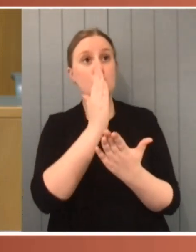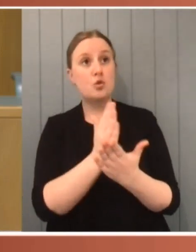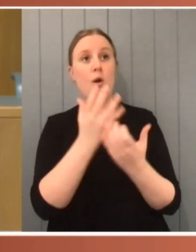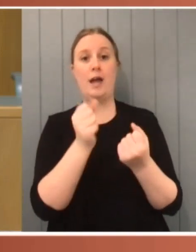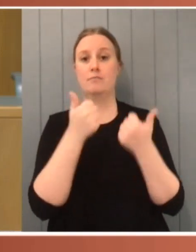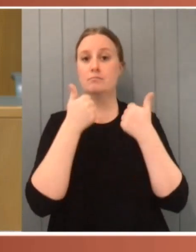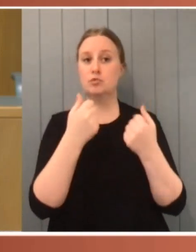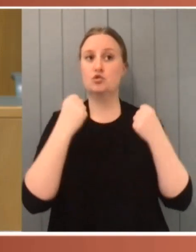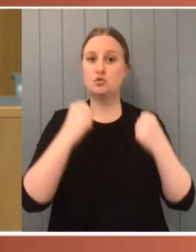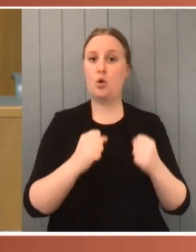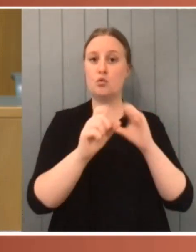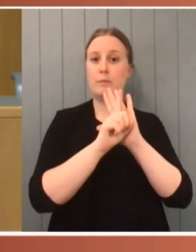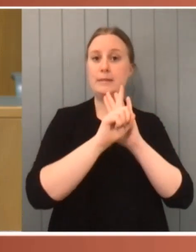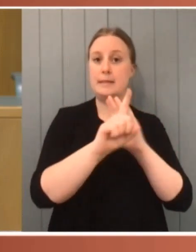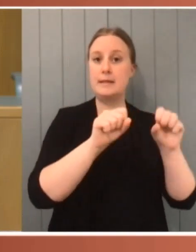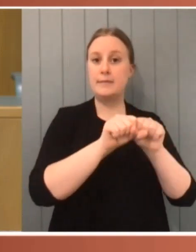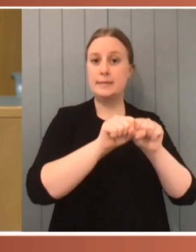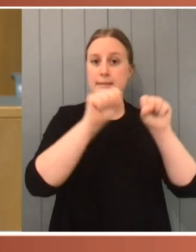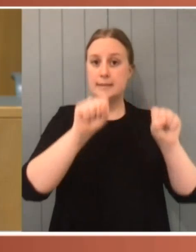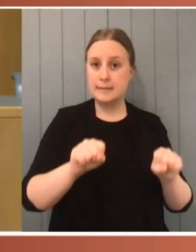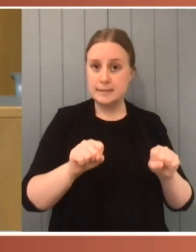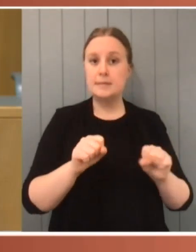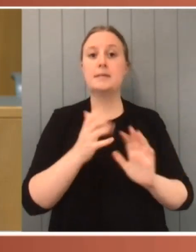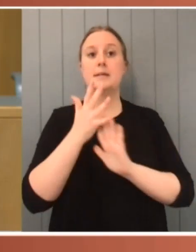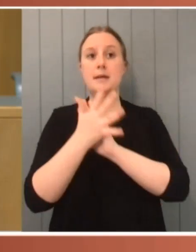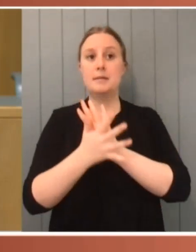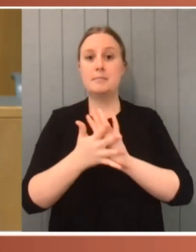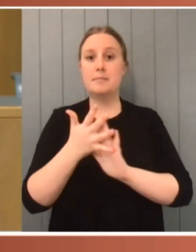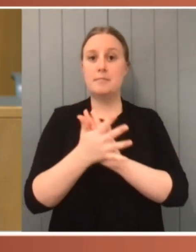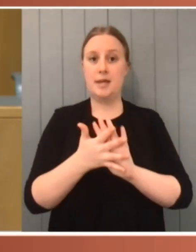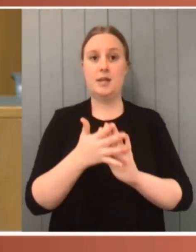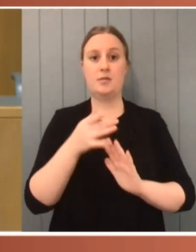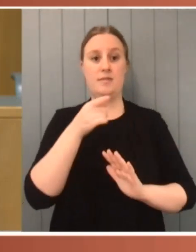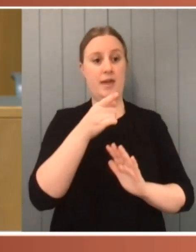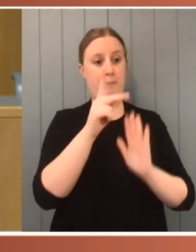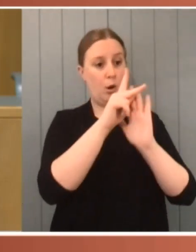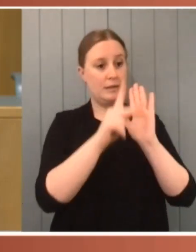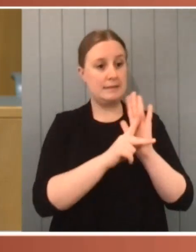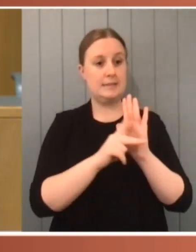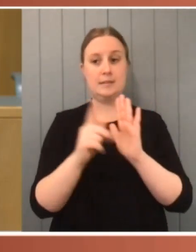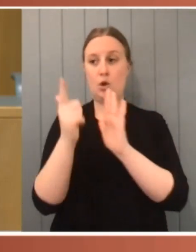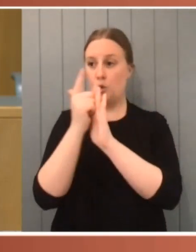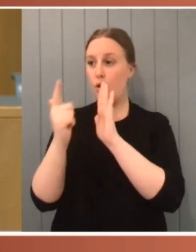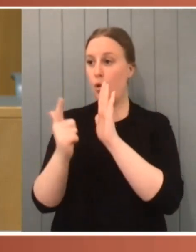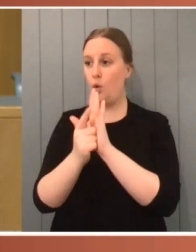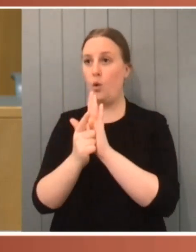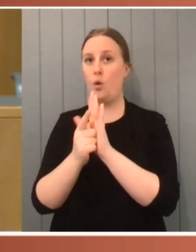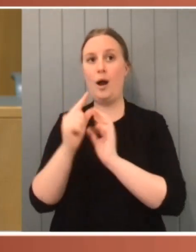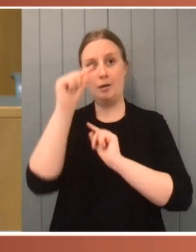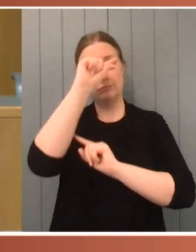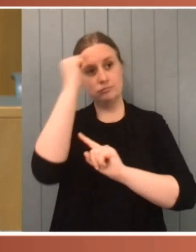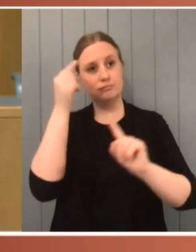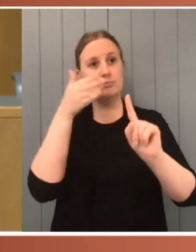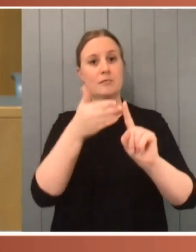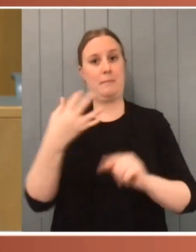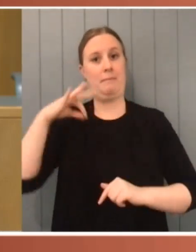in which non-public reasons are filtered out, in which the interests of all groups are taken into account, in which legislators are